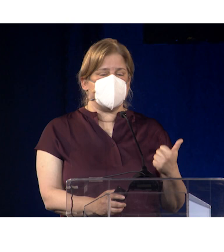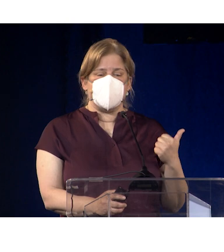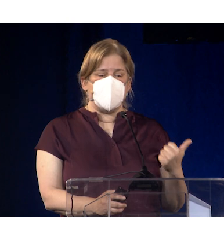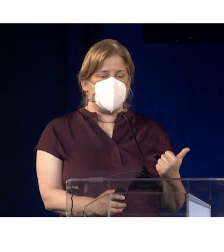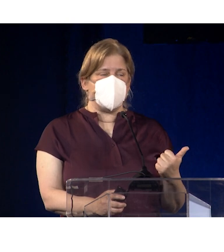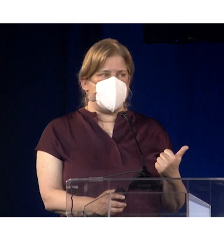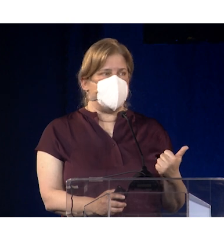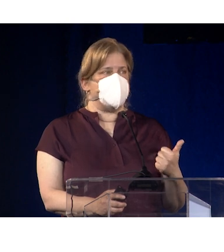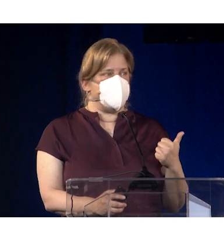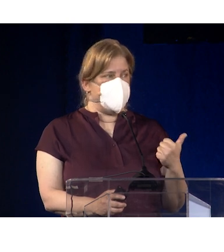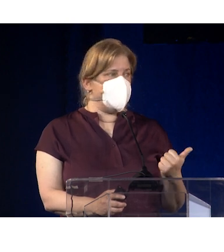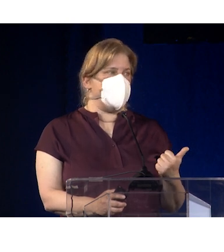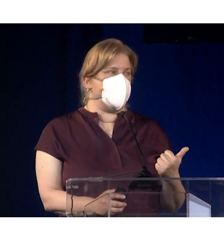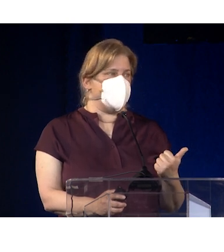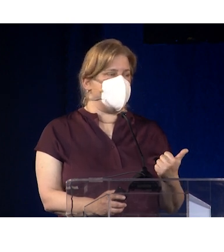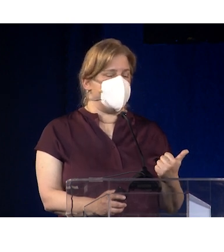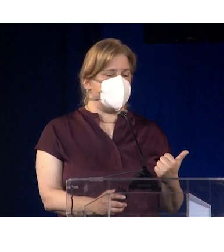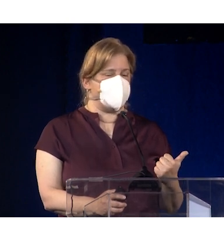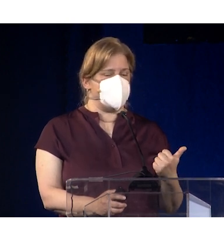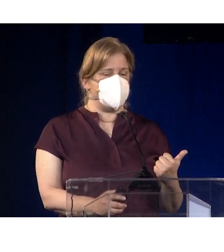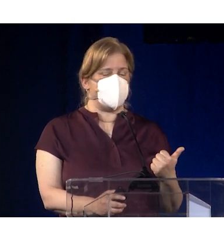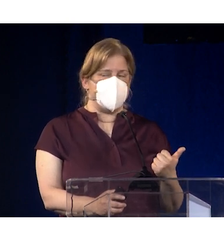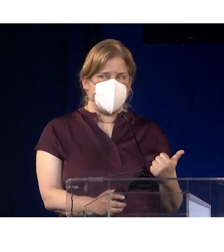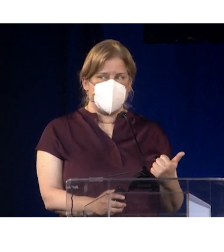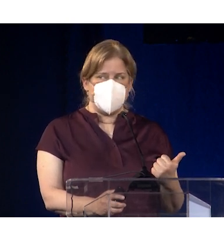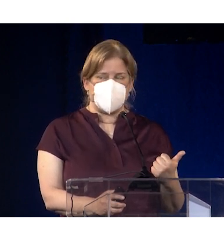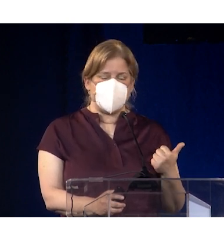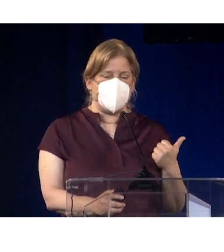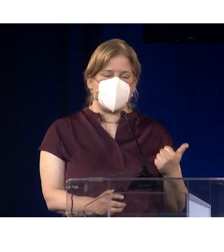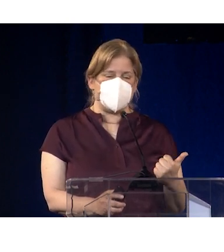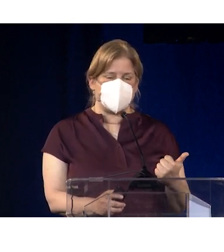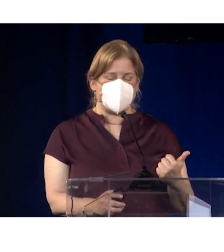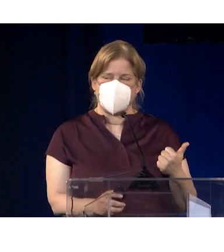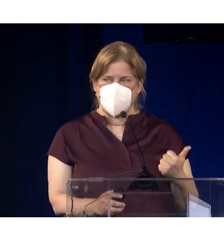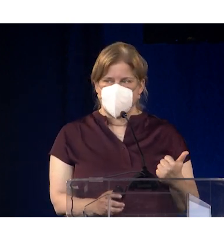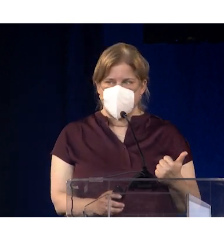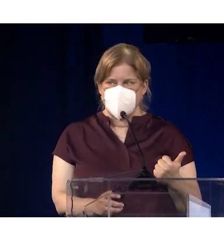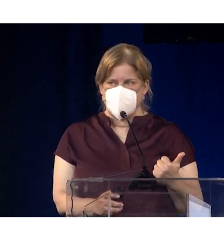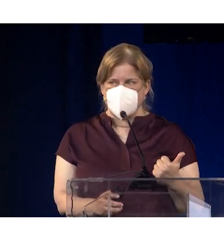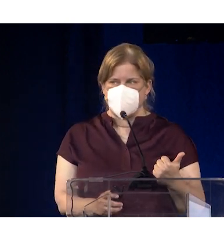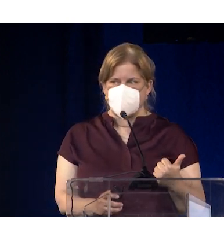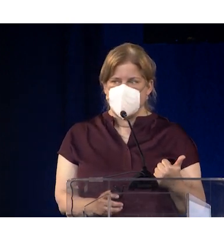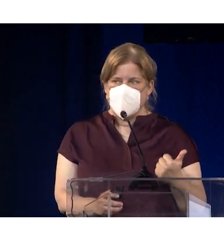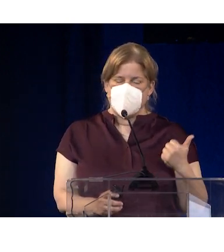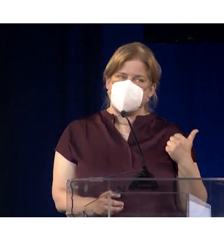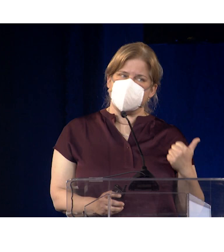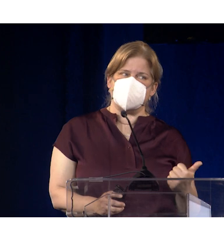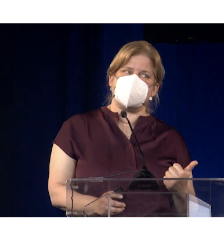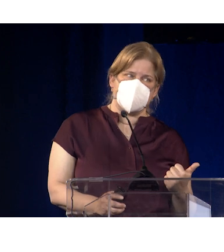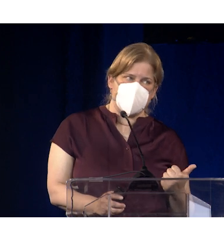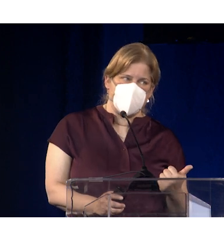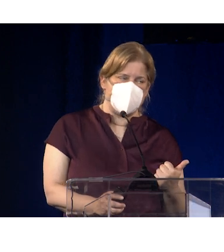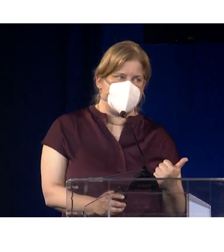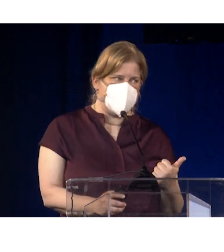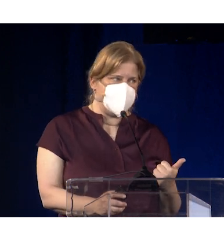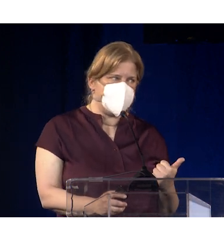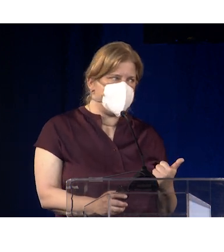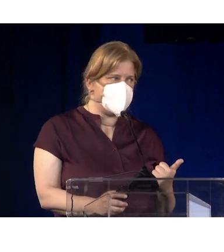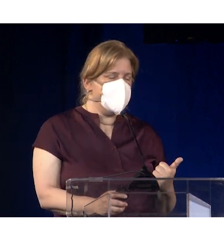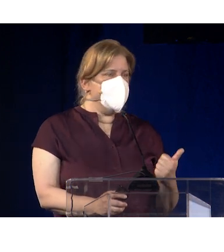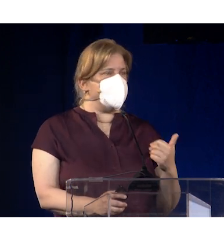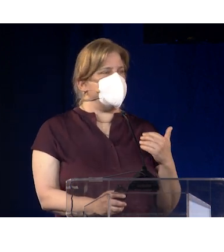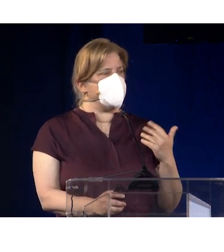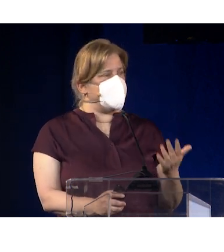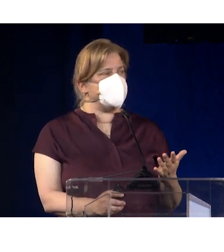And finally, not everybody, but many people with disabling conditions and their families experience isolation and mental health challenges. And there's a lot of stigma about admitting